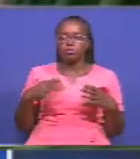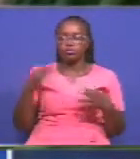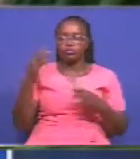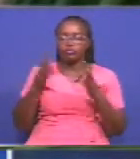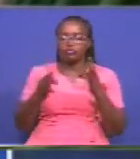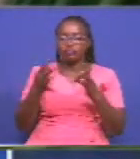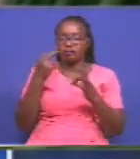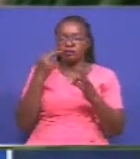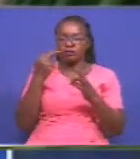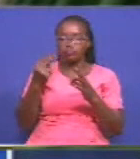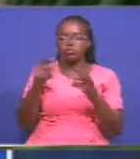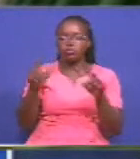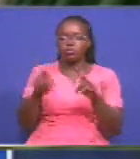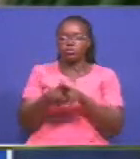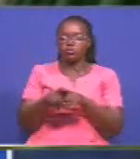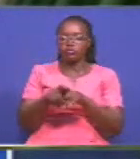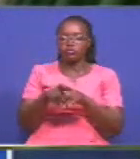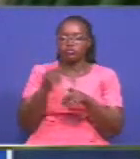wakijiona kama mandugu